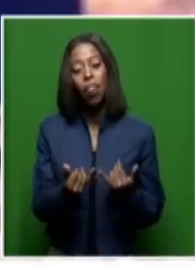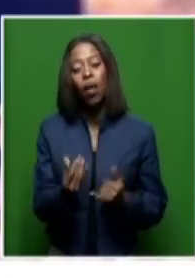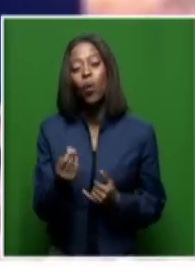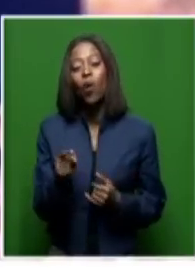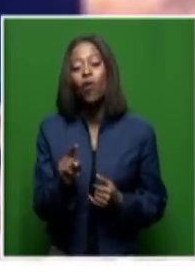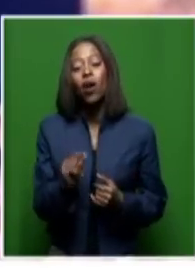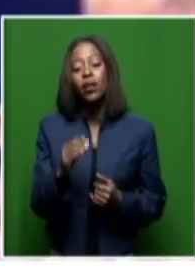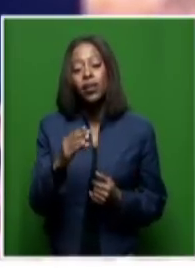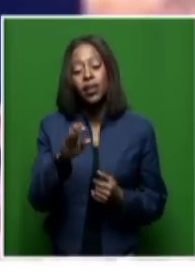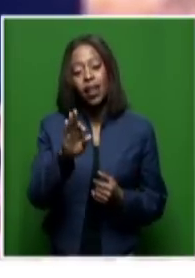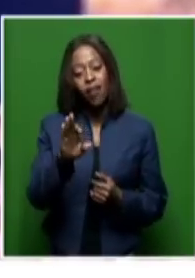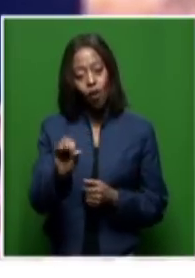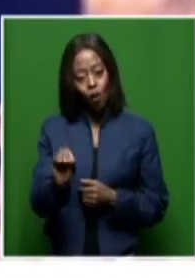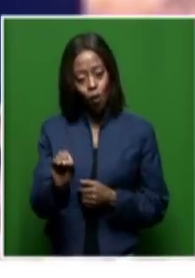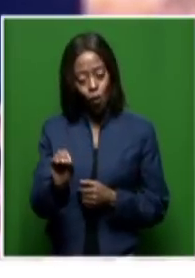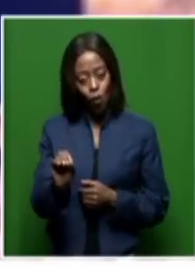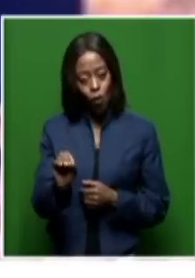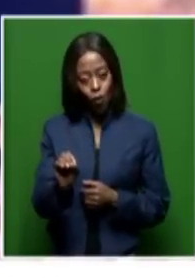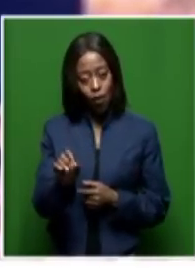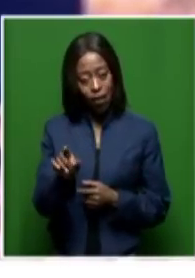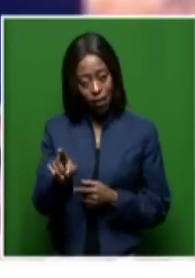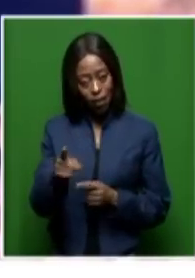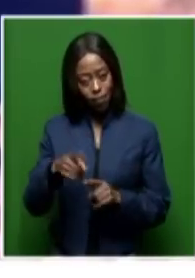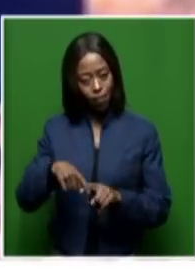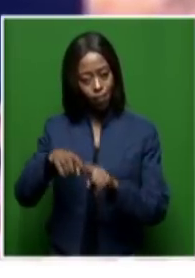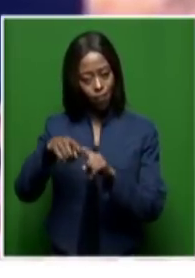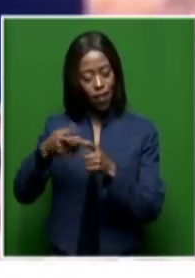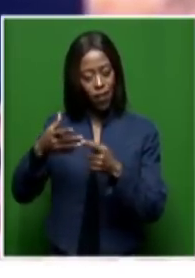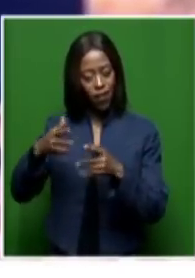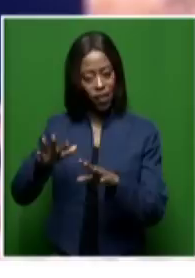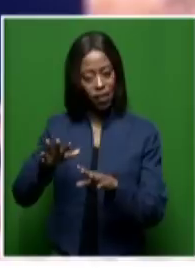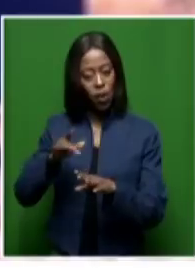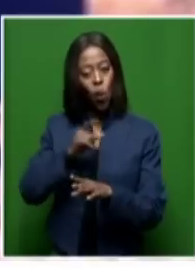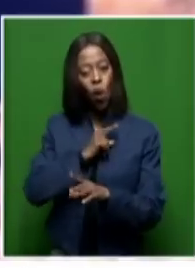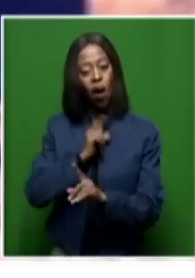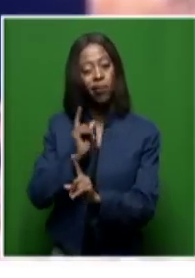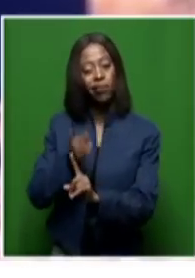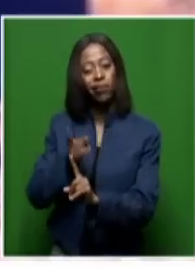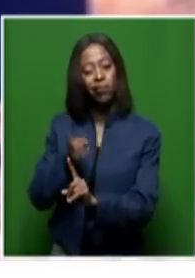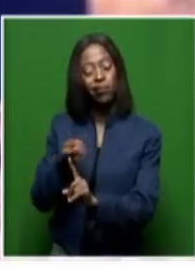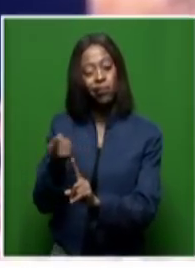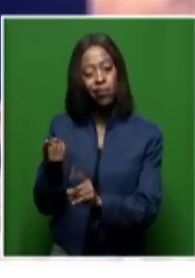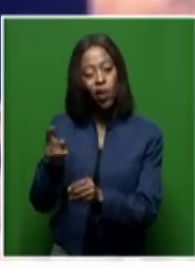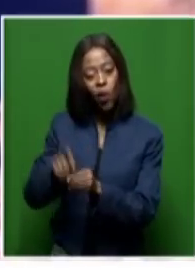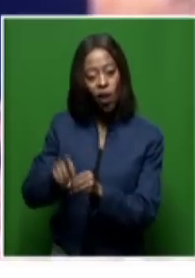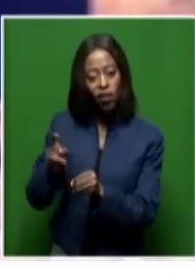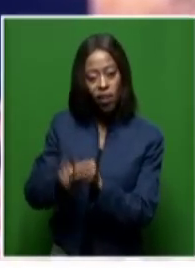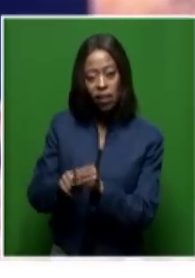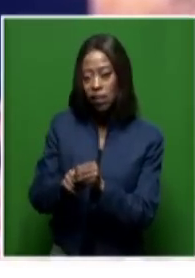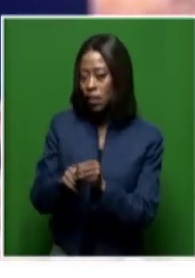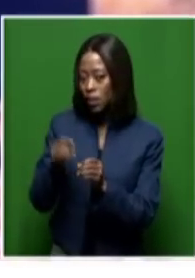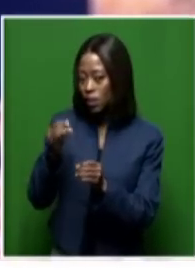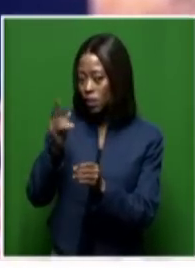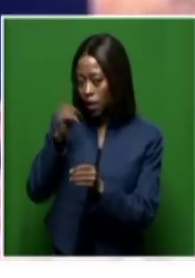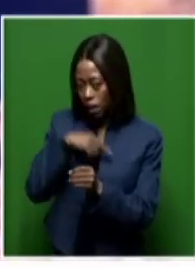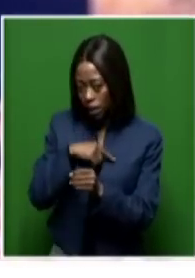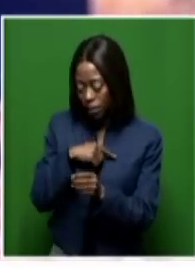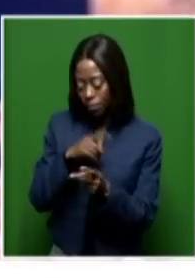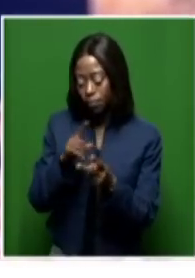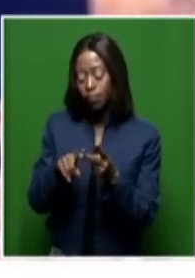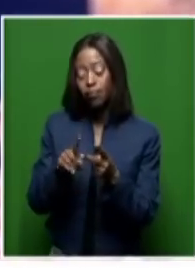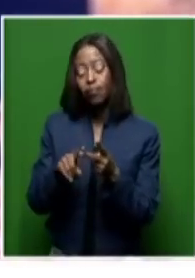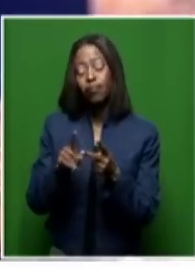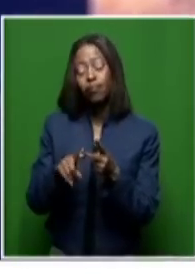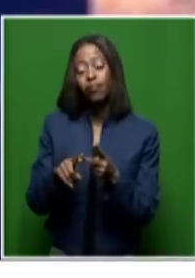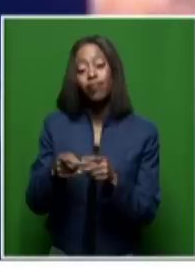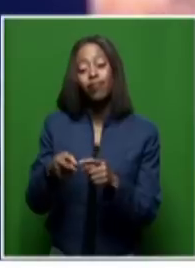speak, a CFO who has been suspended with allegations, one, of qualifications, and who's been